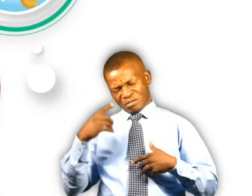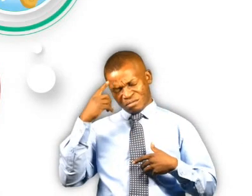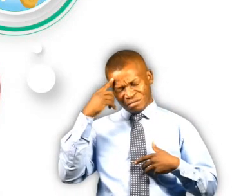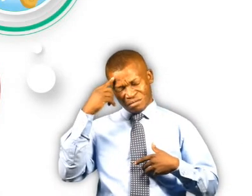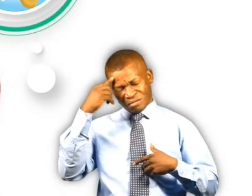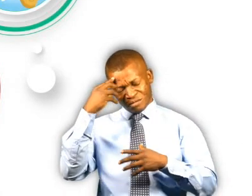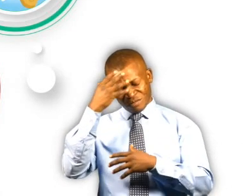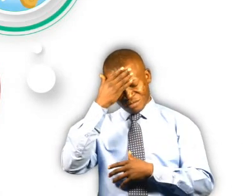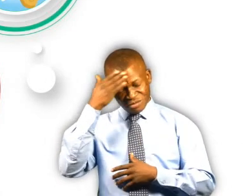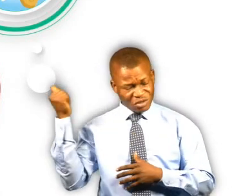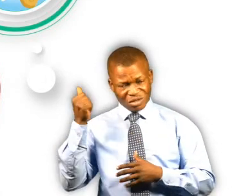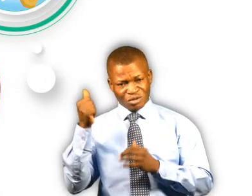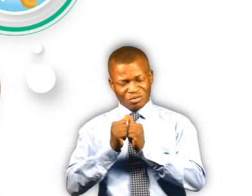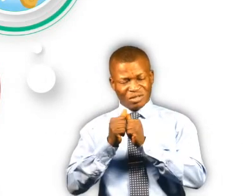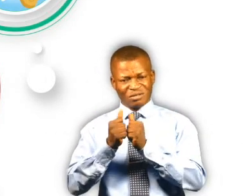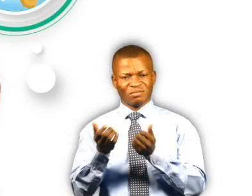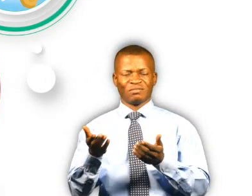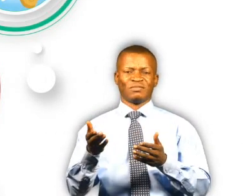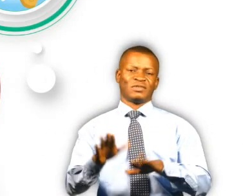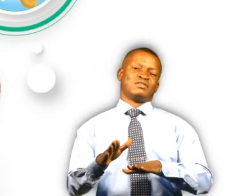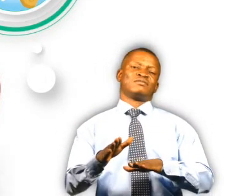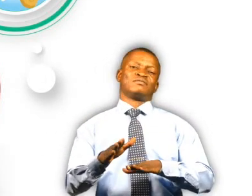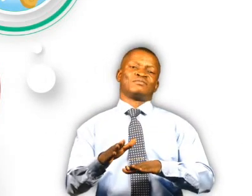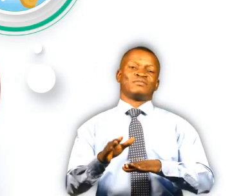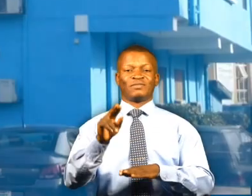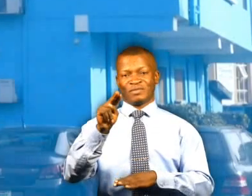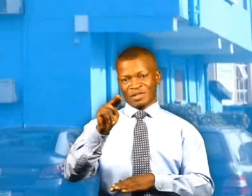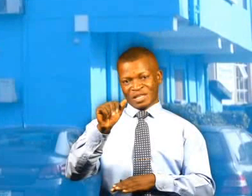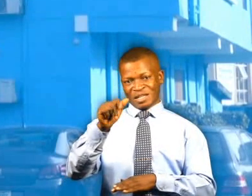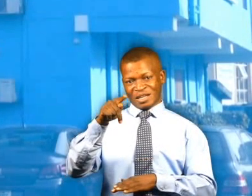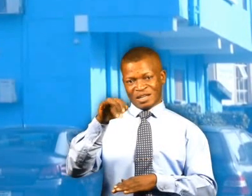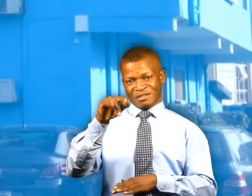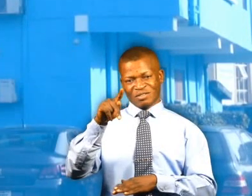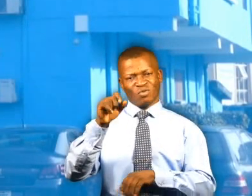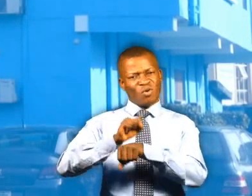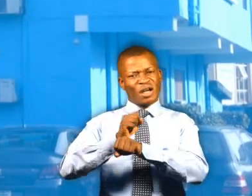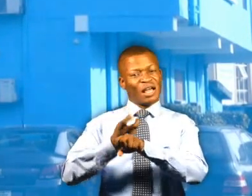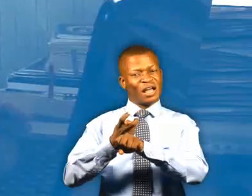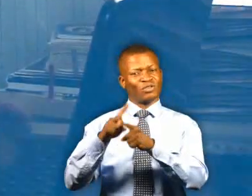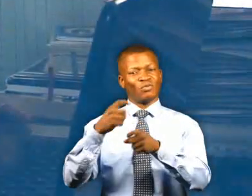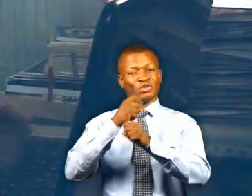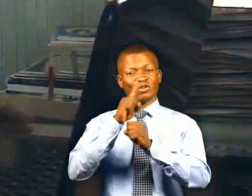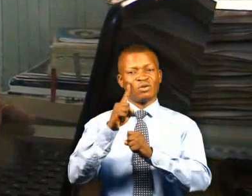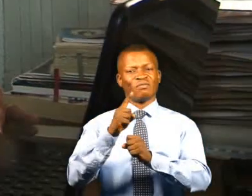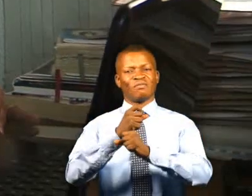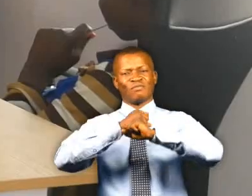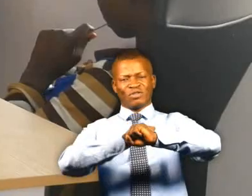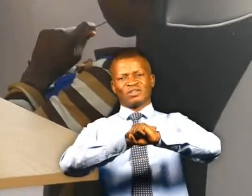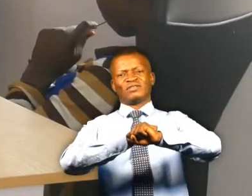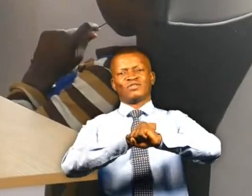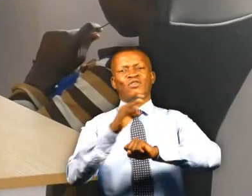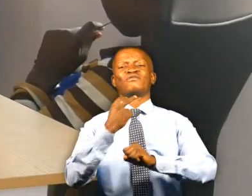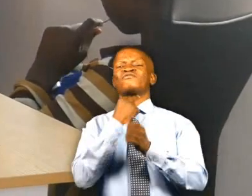anxiety, memory loss, severe forms of mental trauma, and death. NAPTIP is working tirelessly to ensure